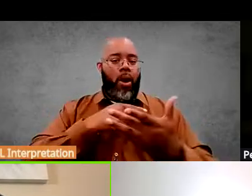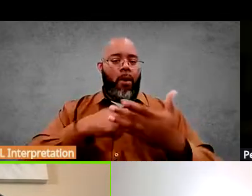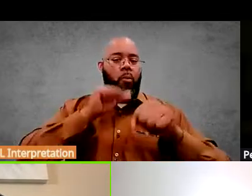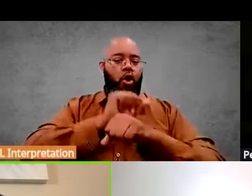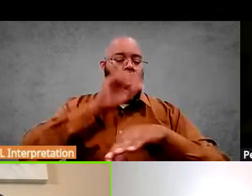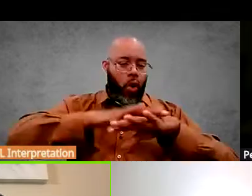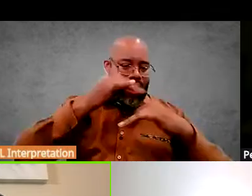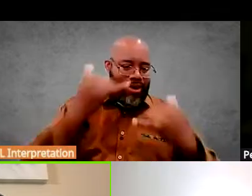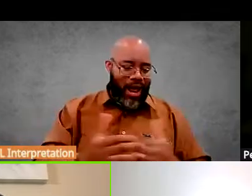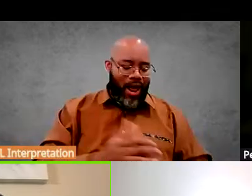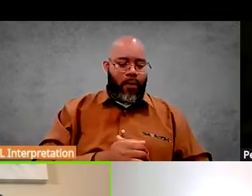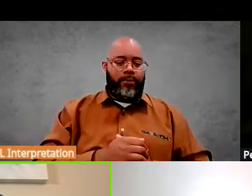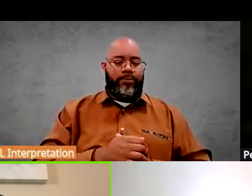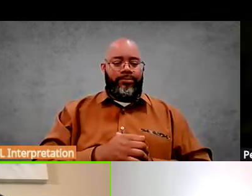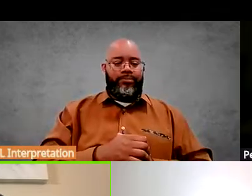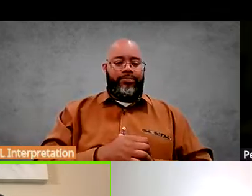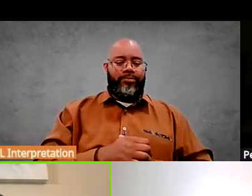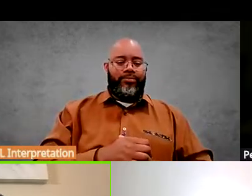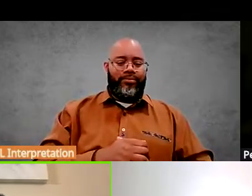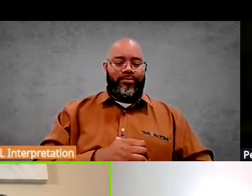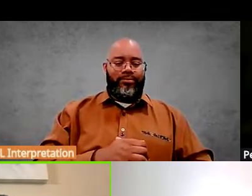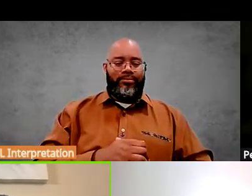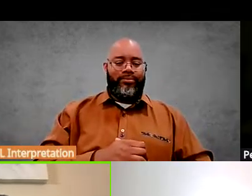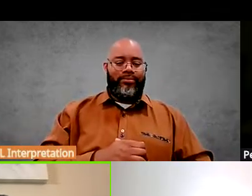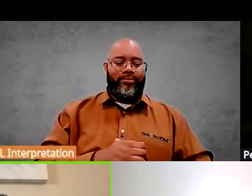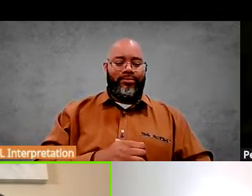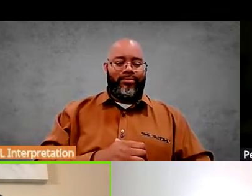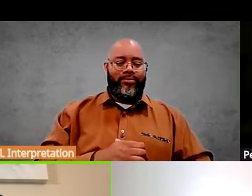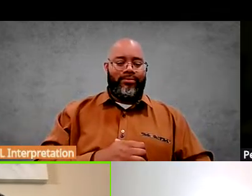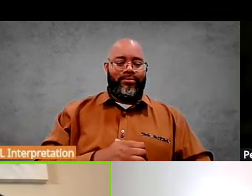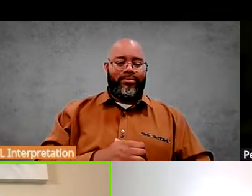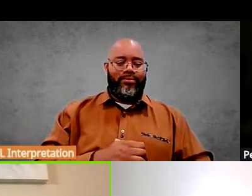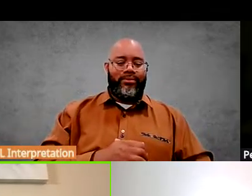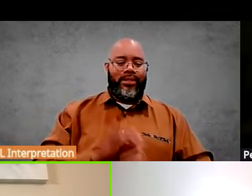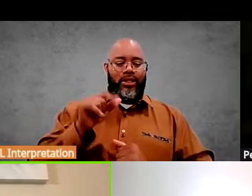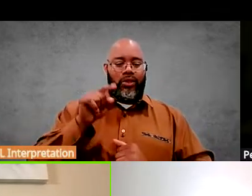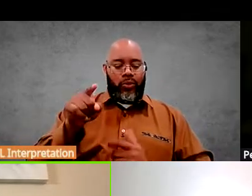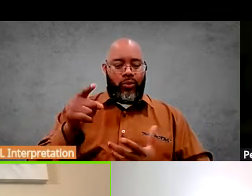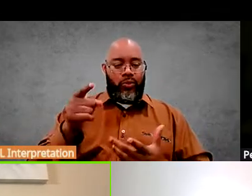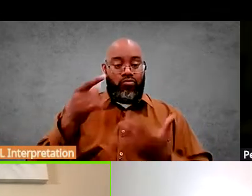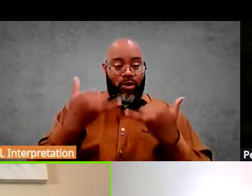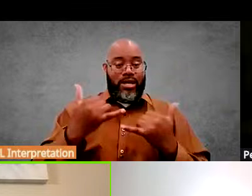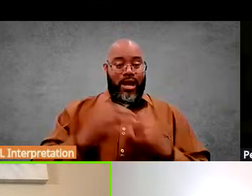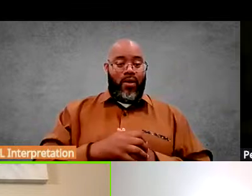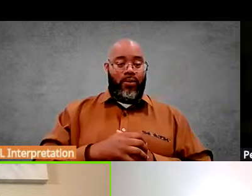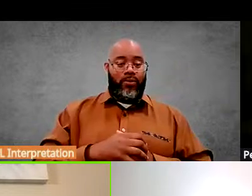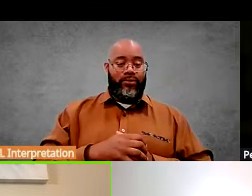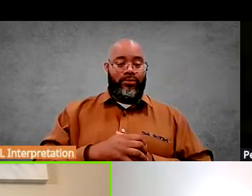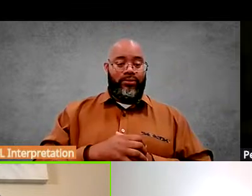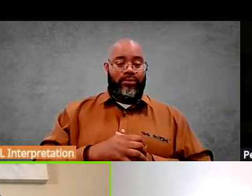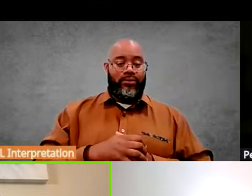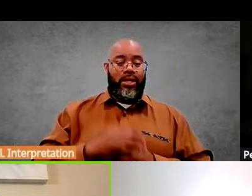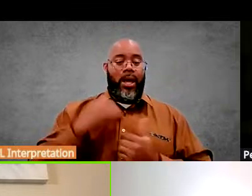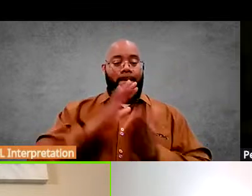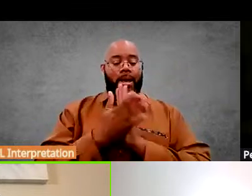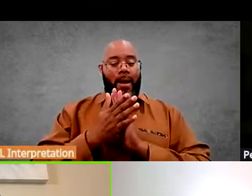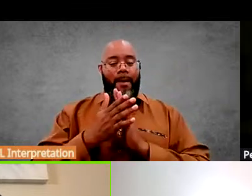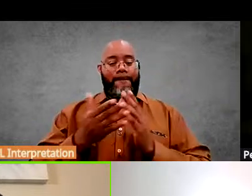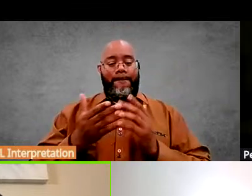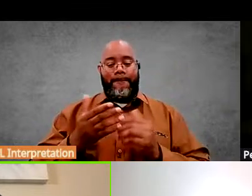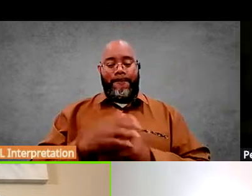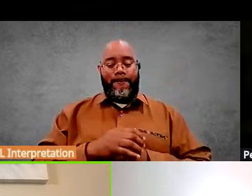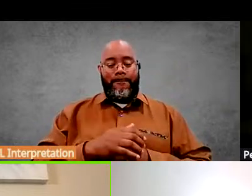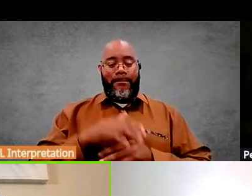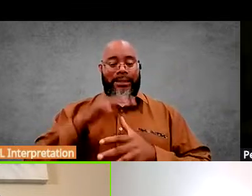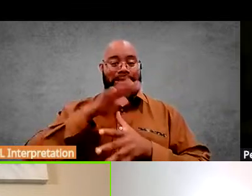now, personally. Because as you like right now, as I become a senior and I have like